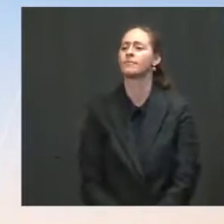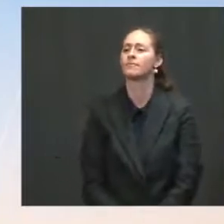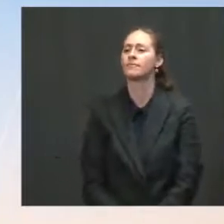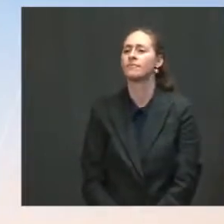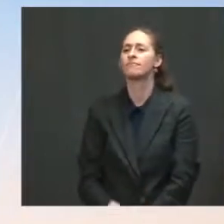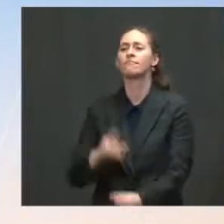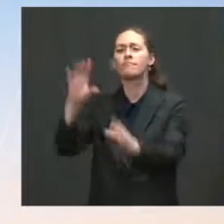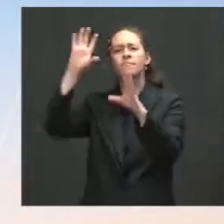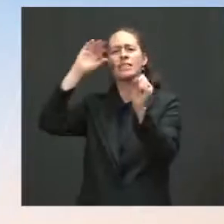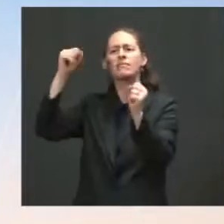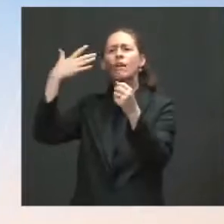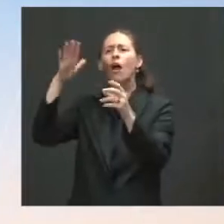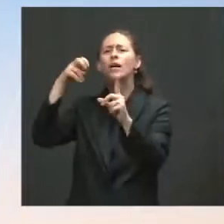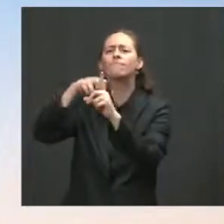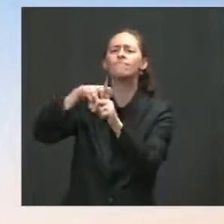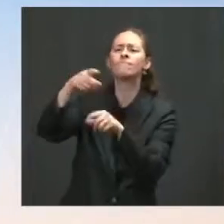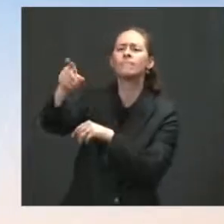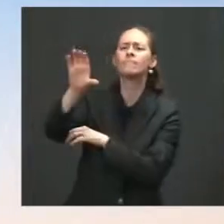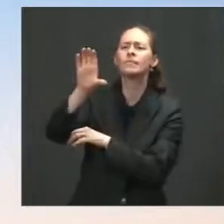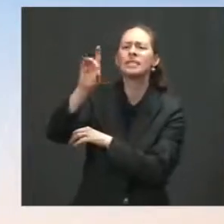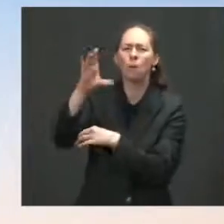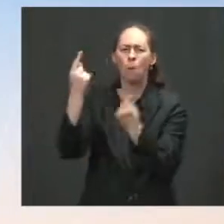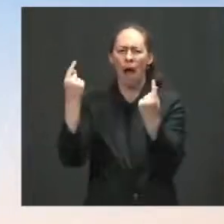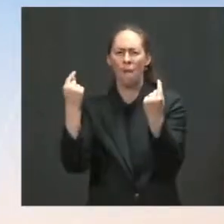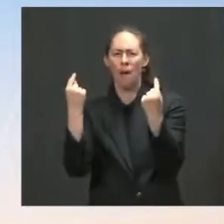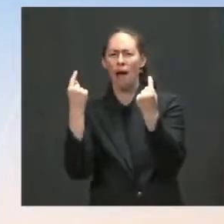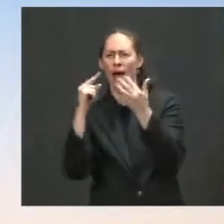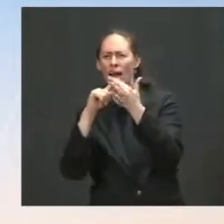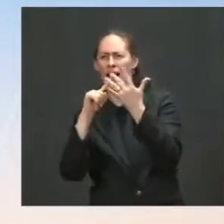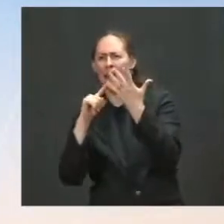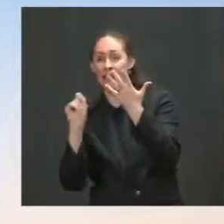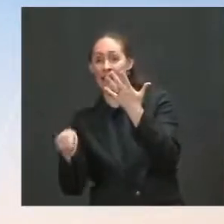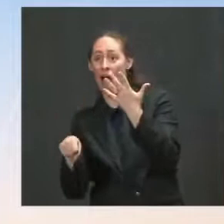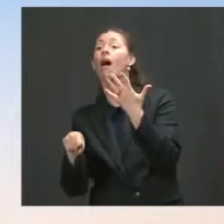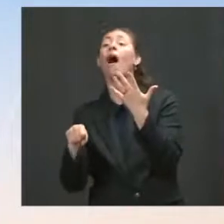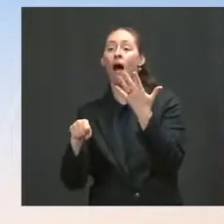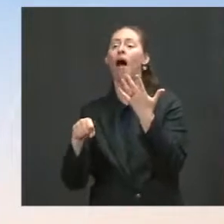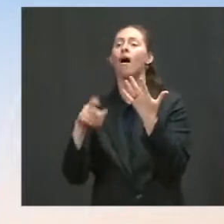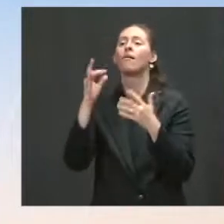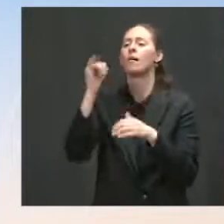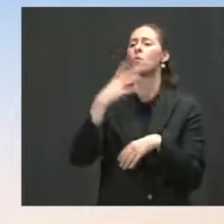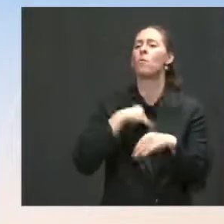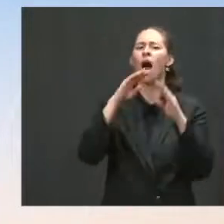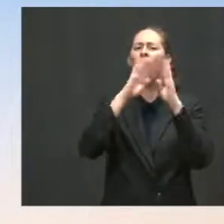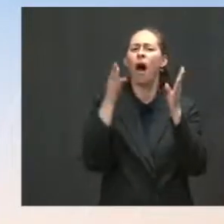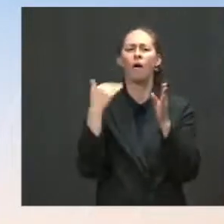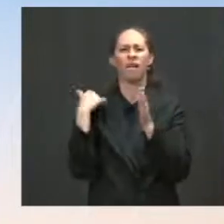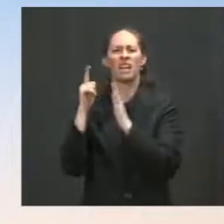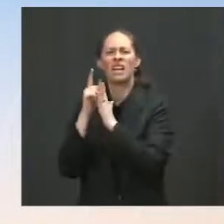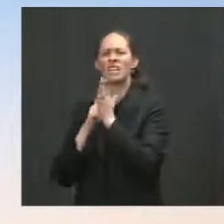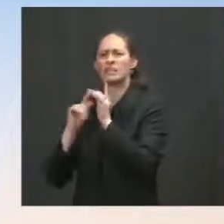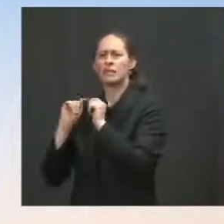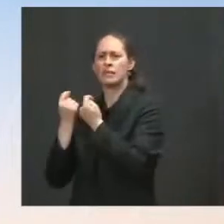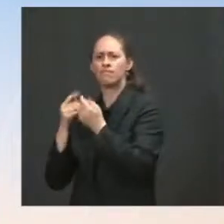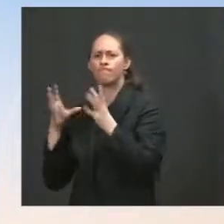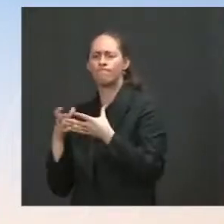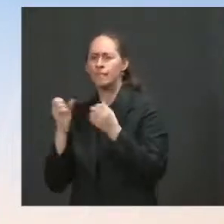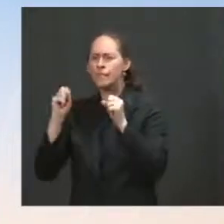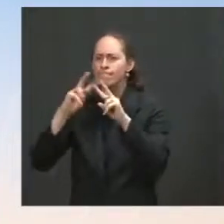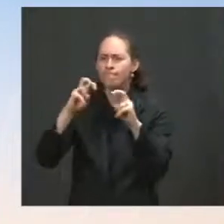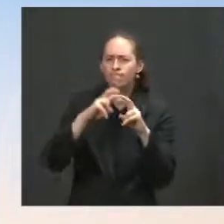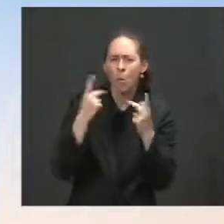is possible. This is a narrow, targeted moratorium that is different from the national moratorium. It's not an extension of that. It's a